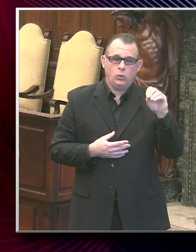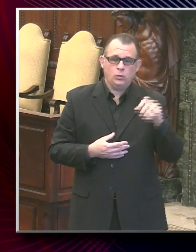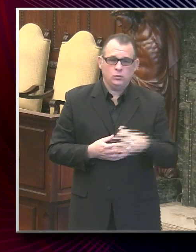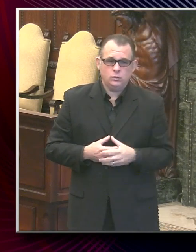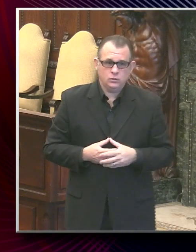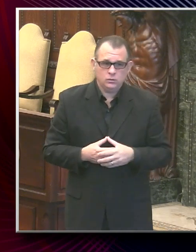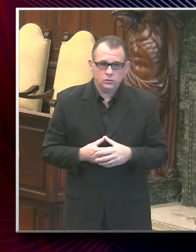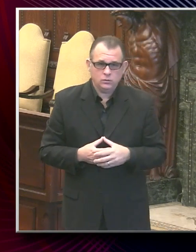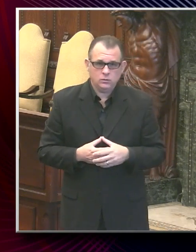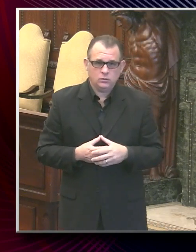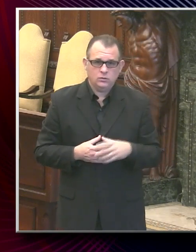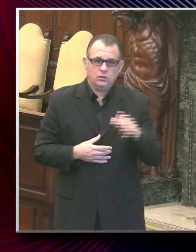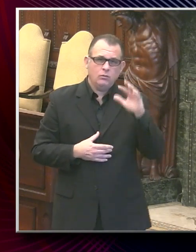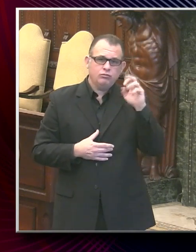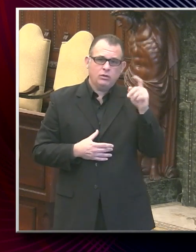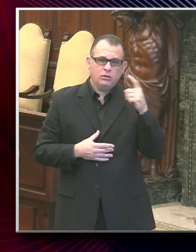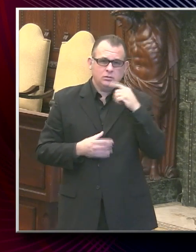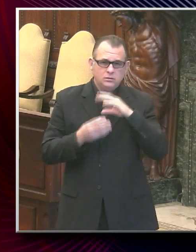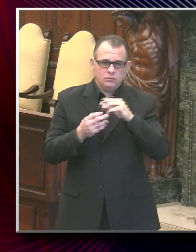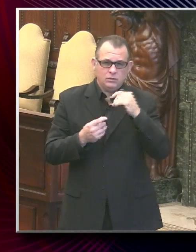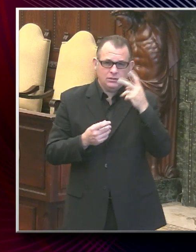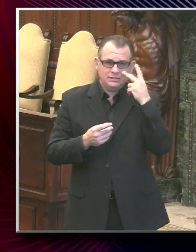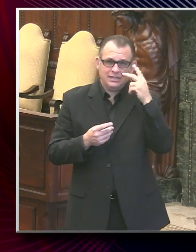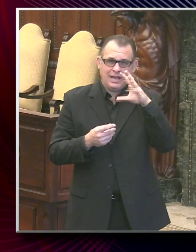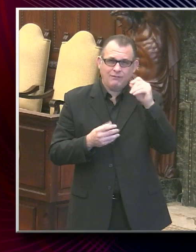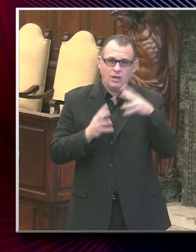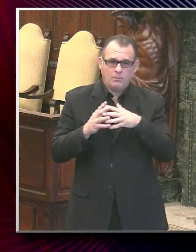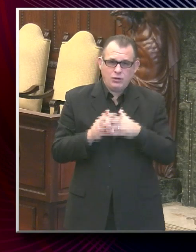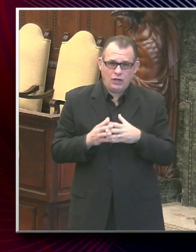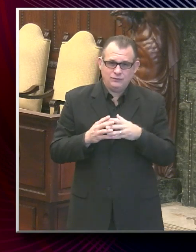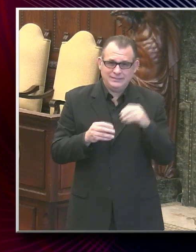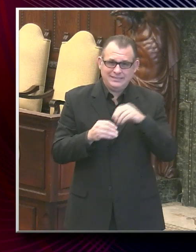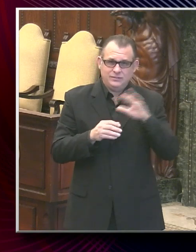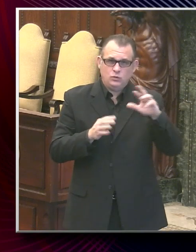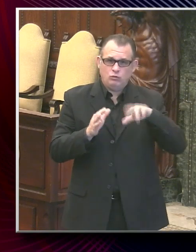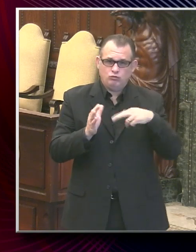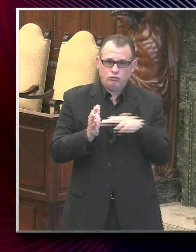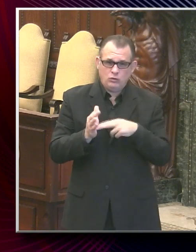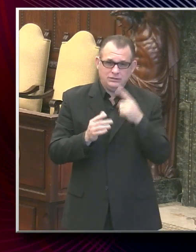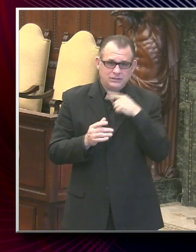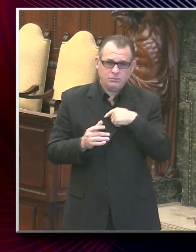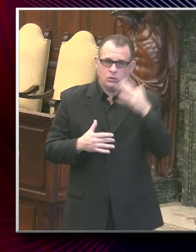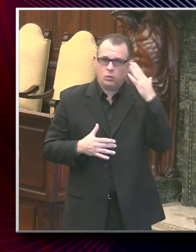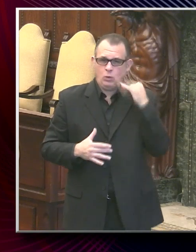Yeah, Brian, you said you wanted to see an African American woman in your role. Can you tell me why?